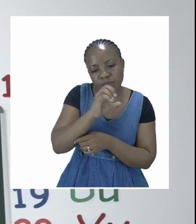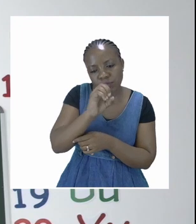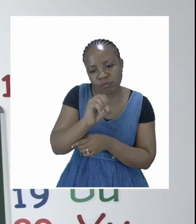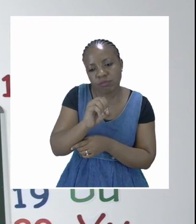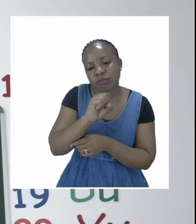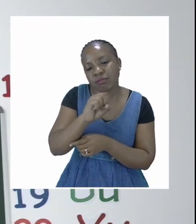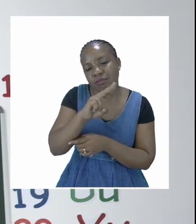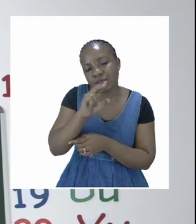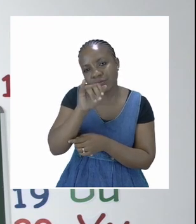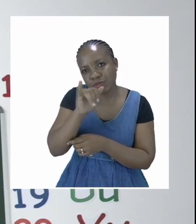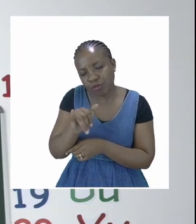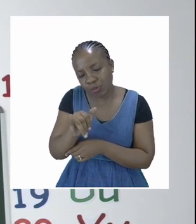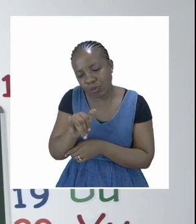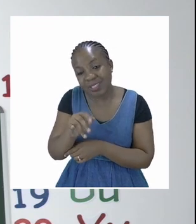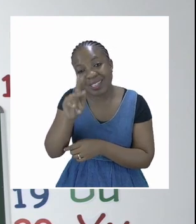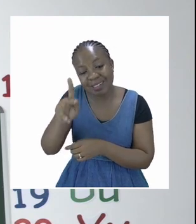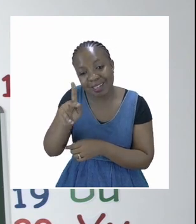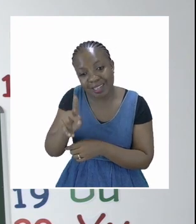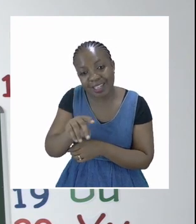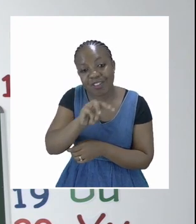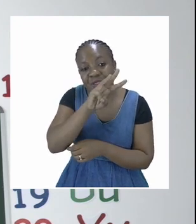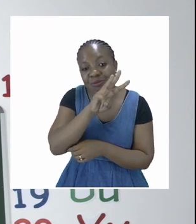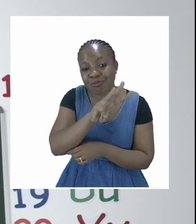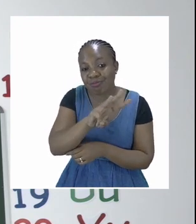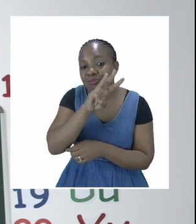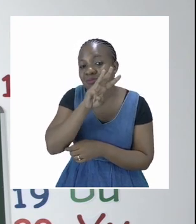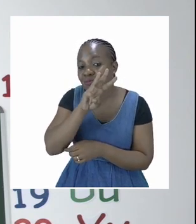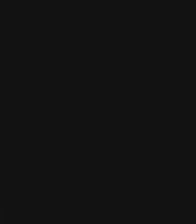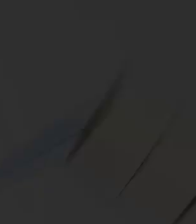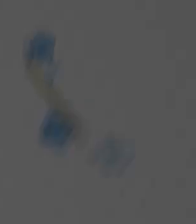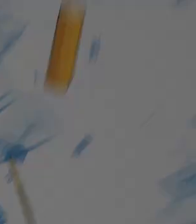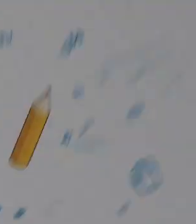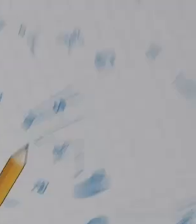our website, Zoshi Online.